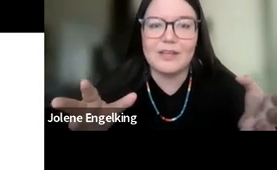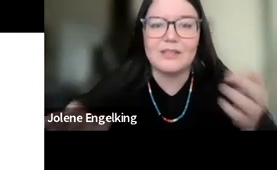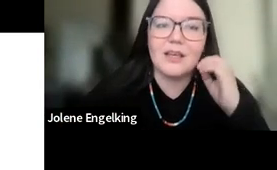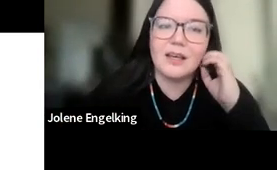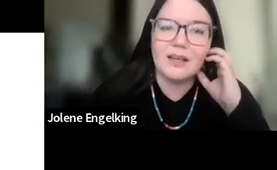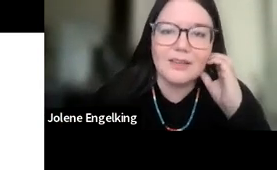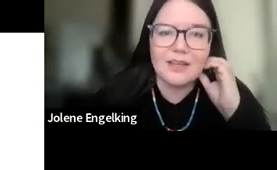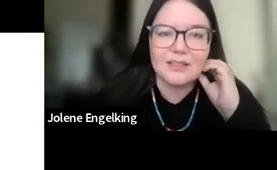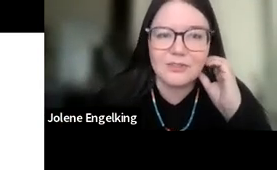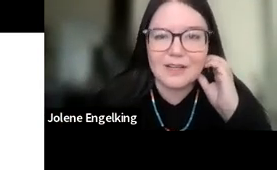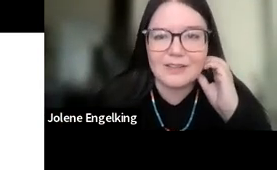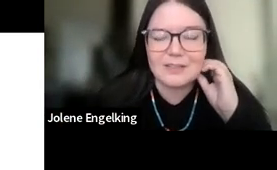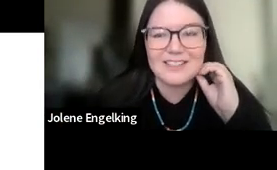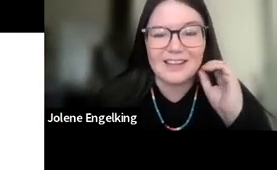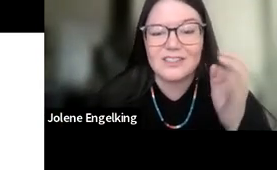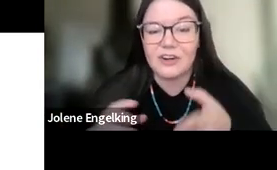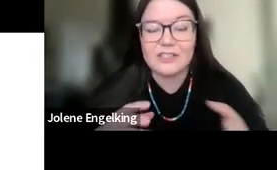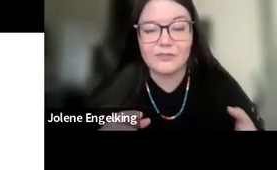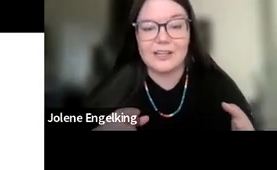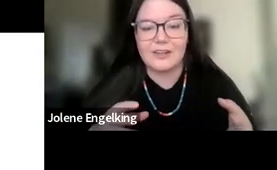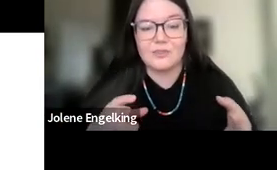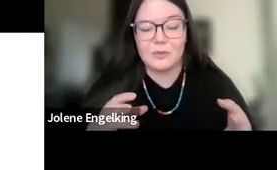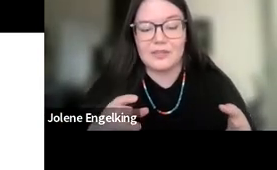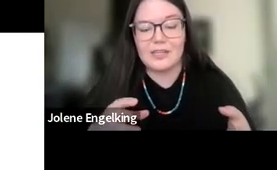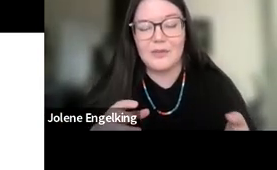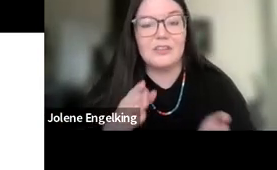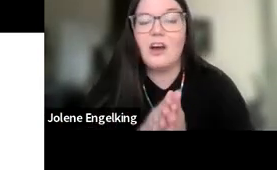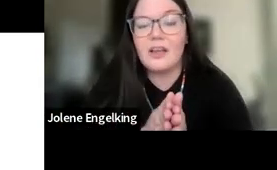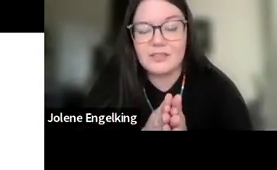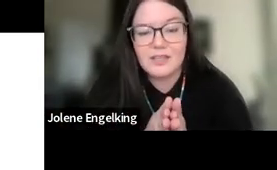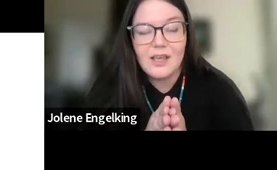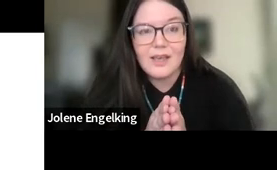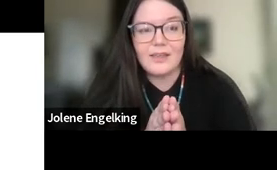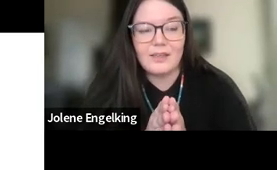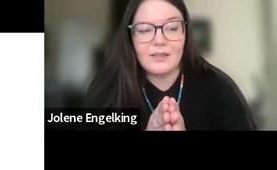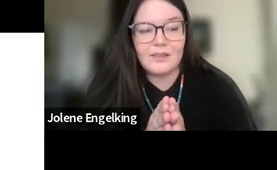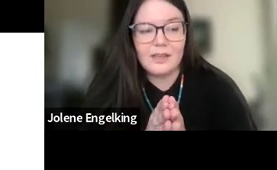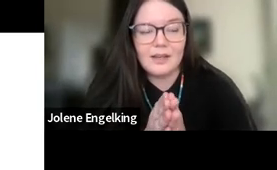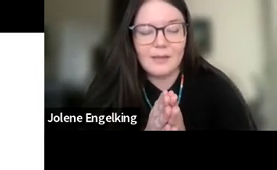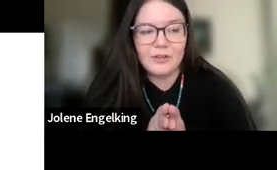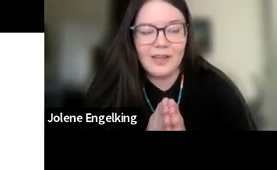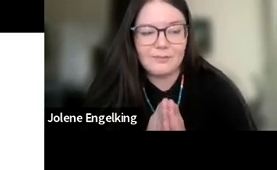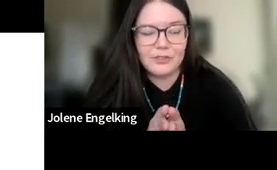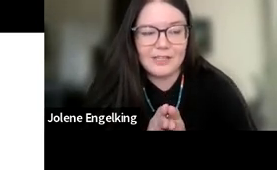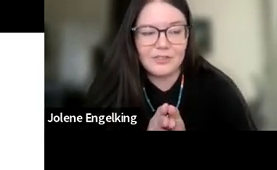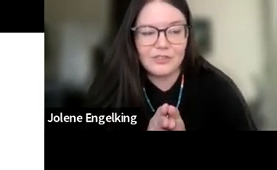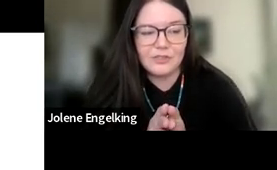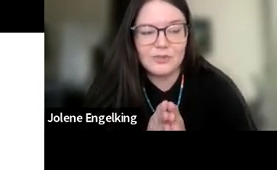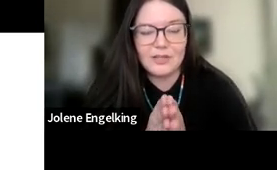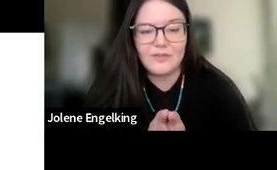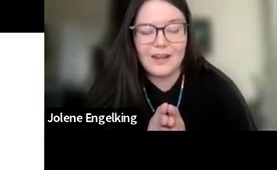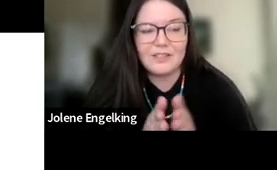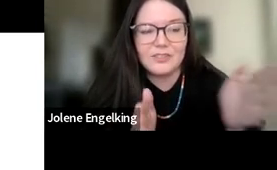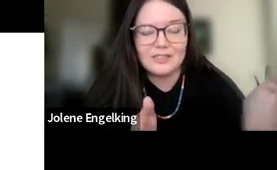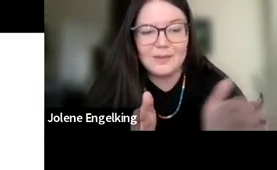some of the ways that sexual violence and domestic violence are different. And also when we're thinking about the laws that have pertained